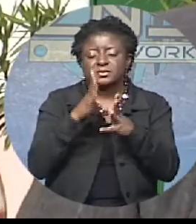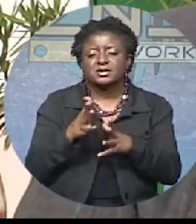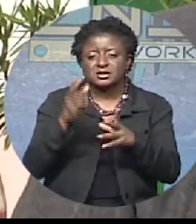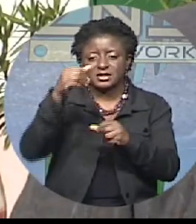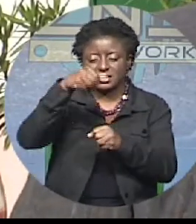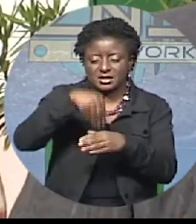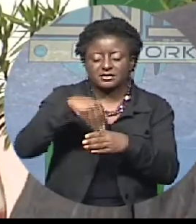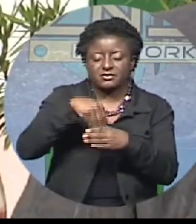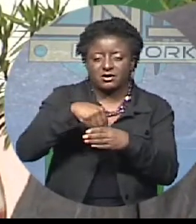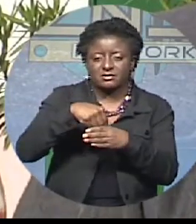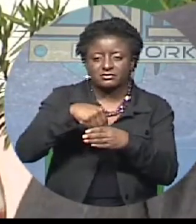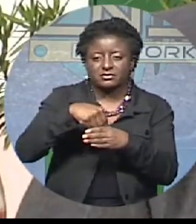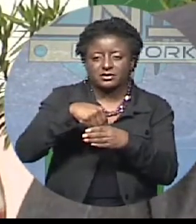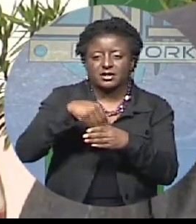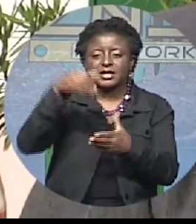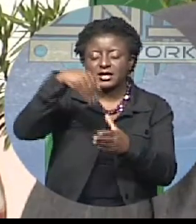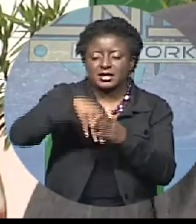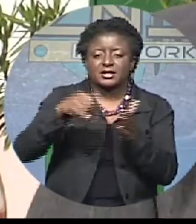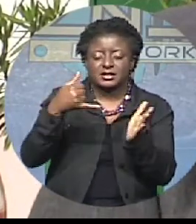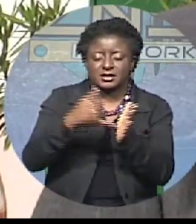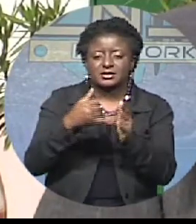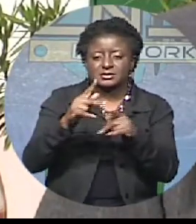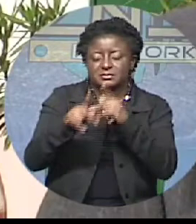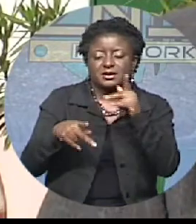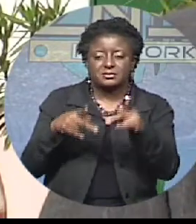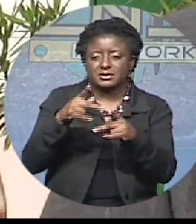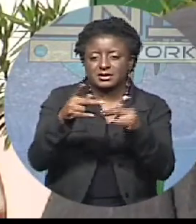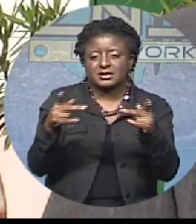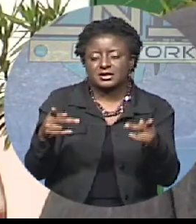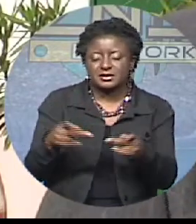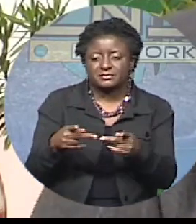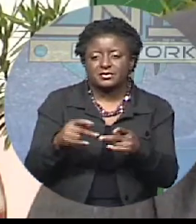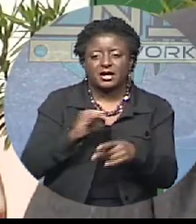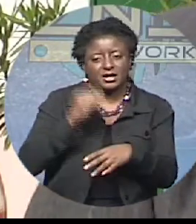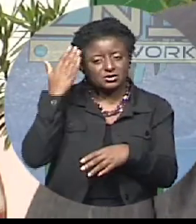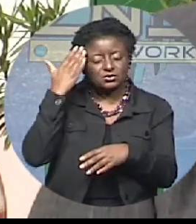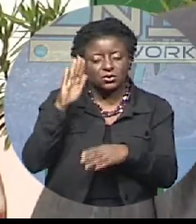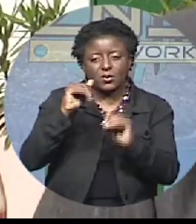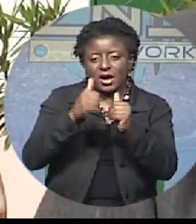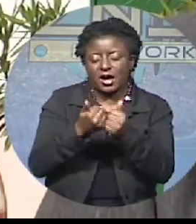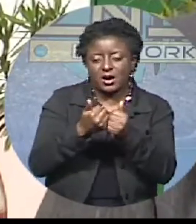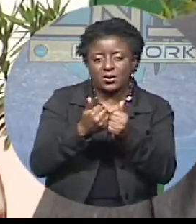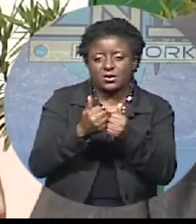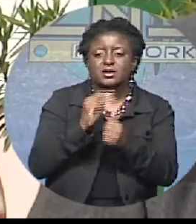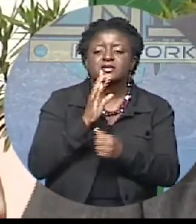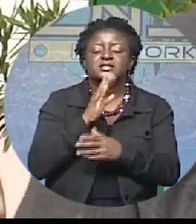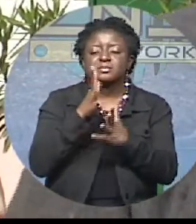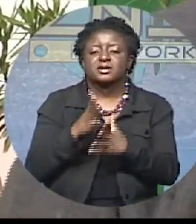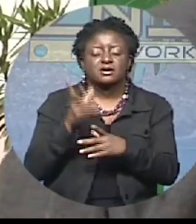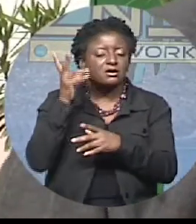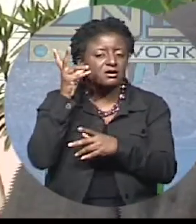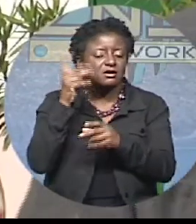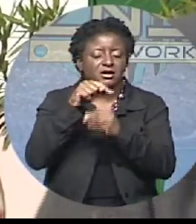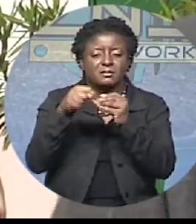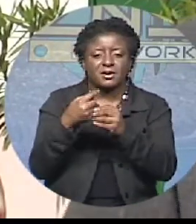I do know that the Speaker had heard about the incident, and he had spoken to the